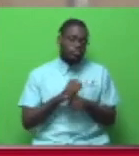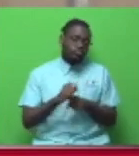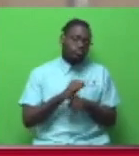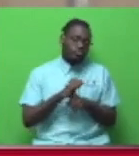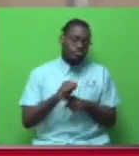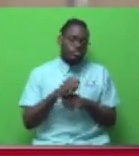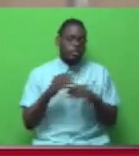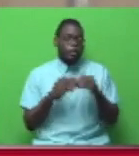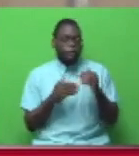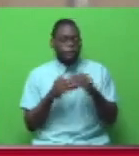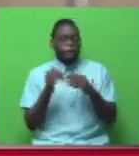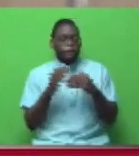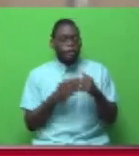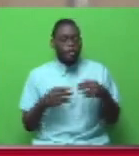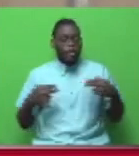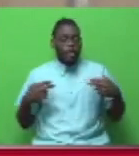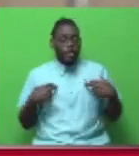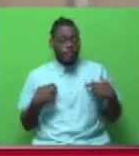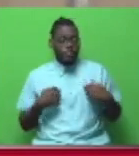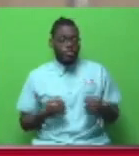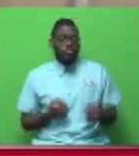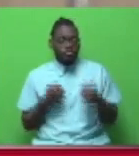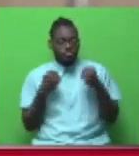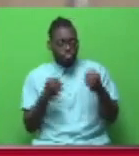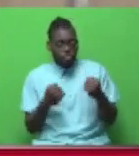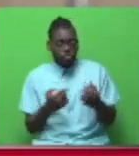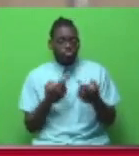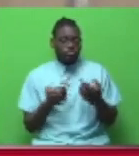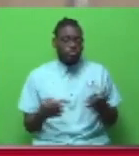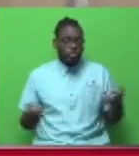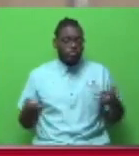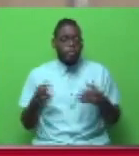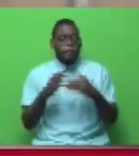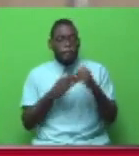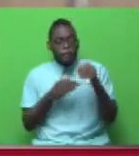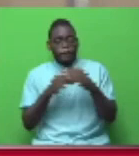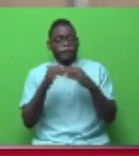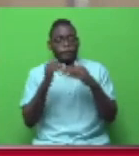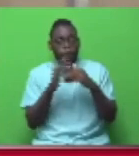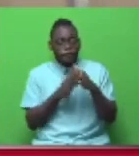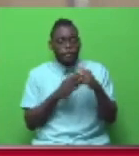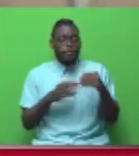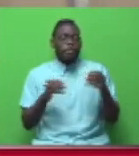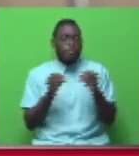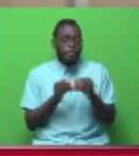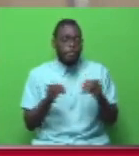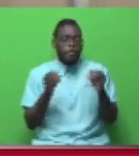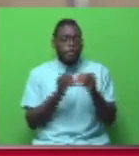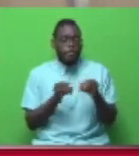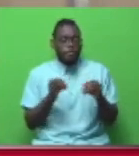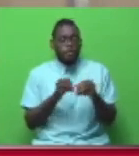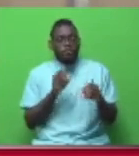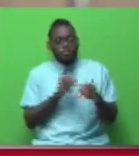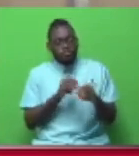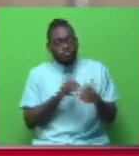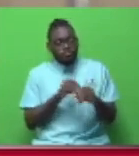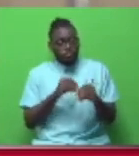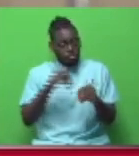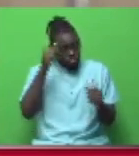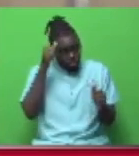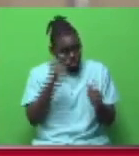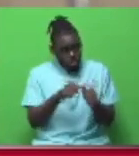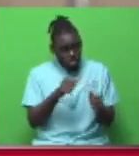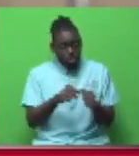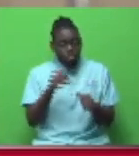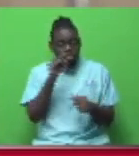our human resource and building, you know, because again, the Office of the AG is the watchdog of the state,